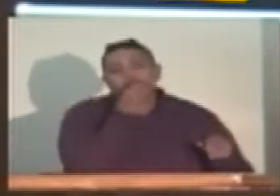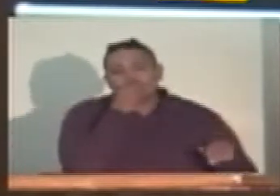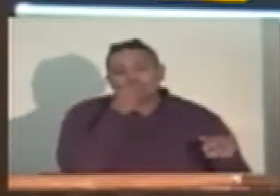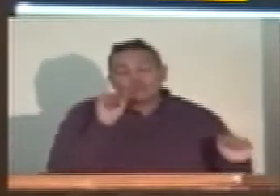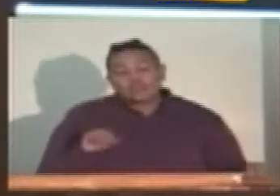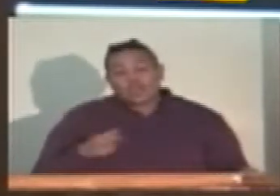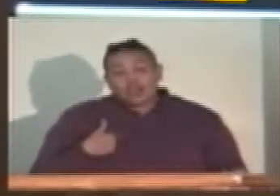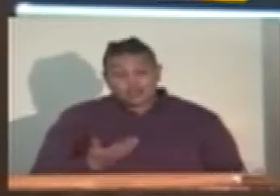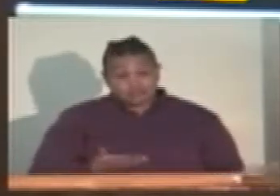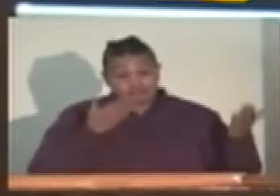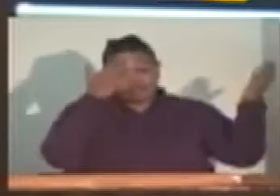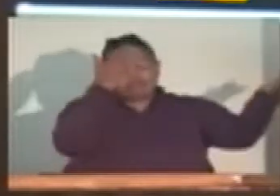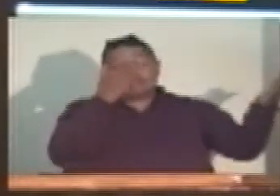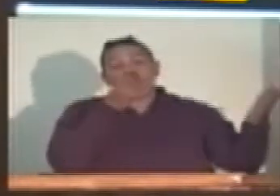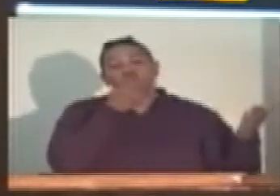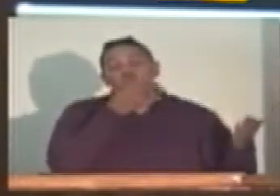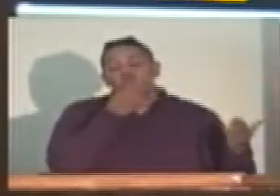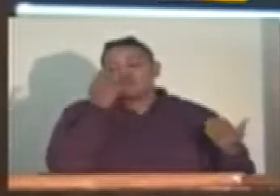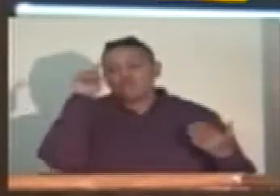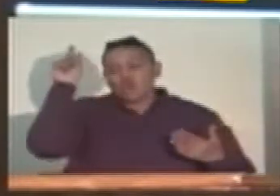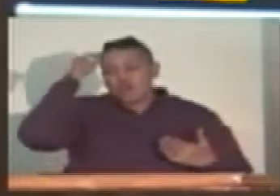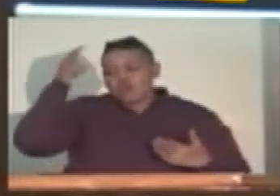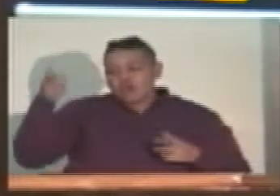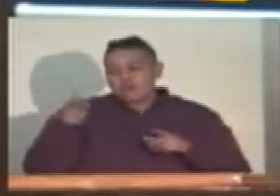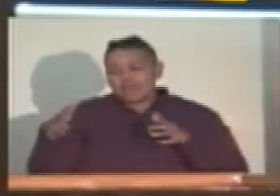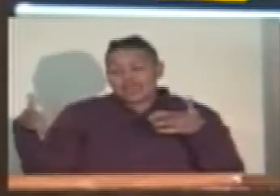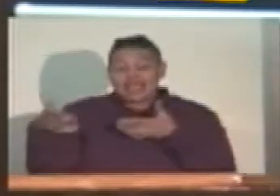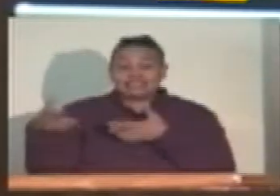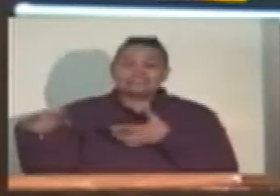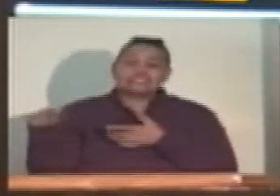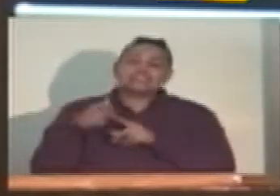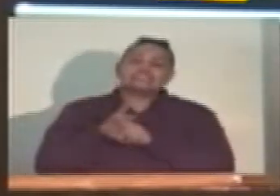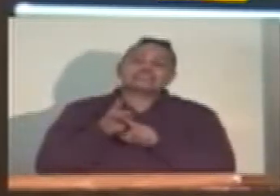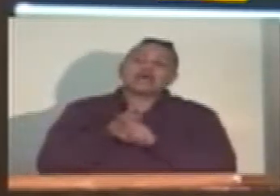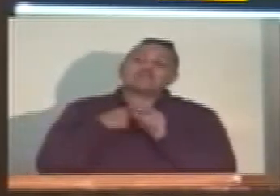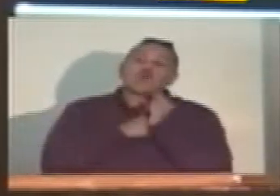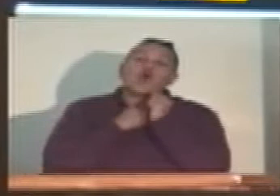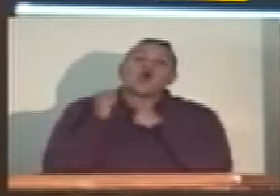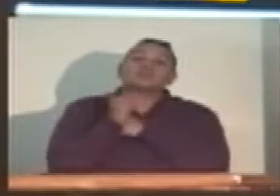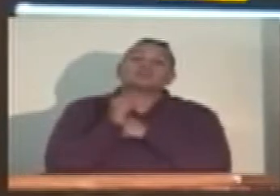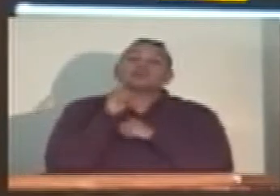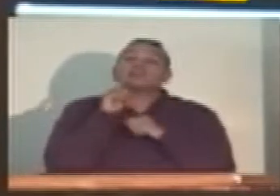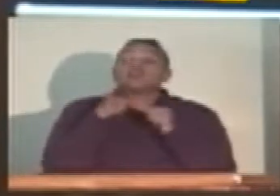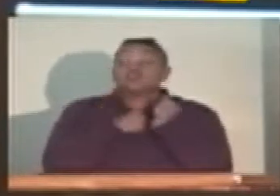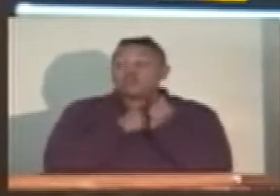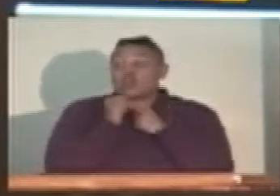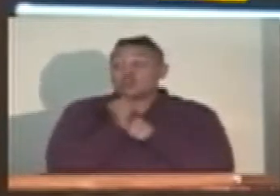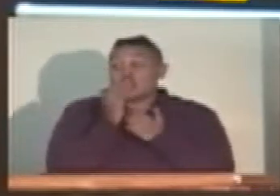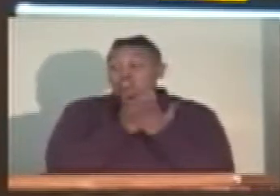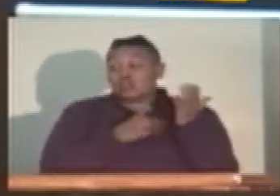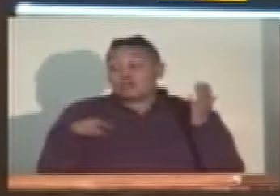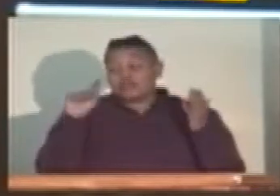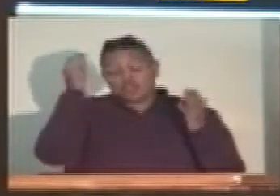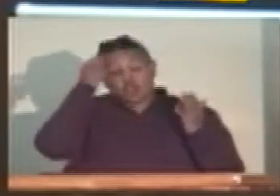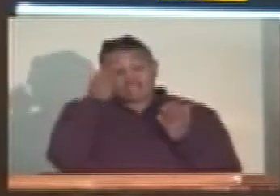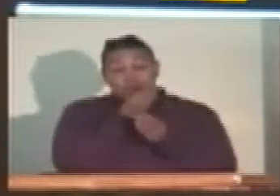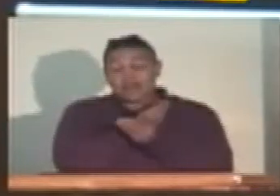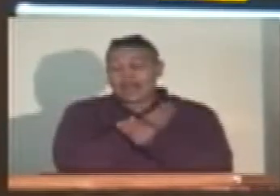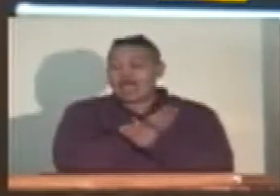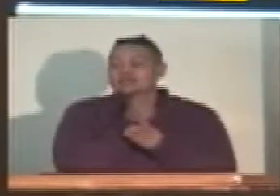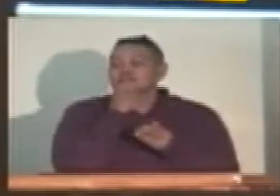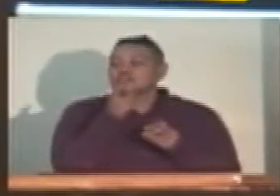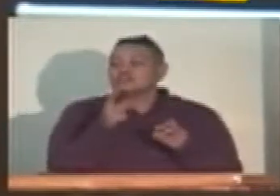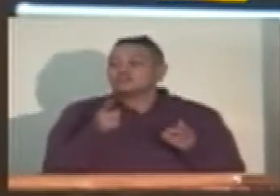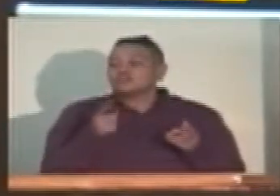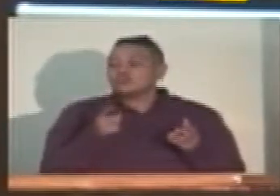forward a proposal for a government entity to construct structures on some of these government lands to